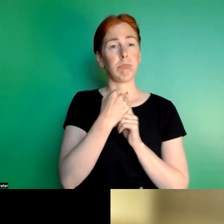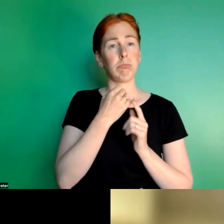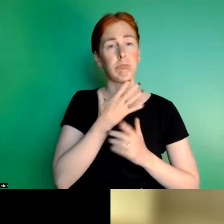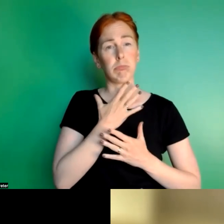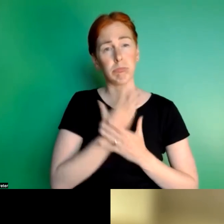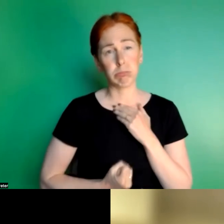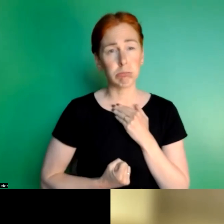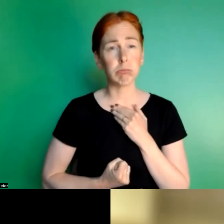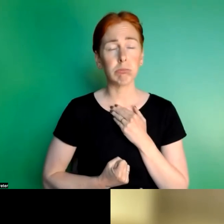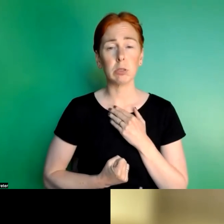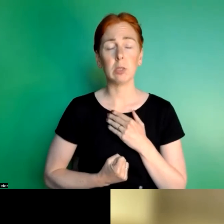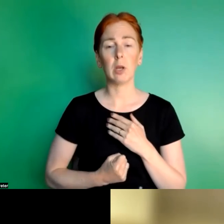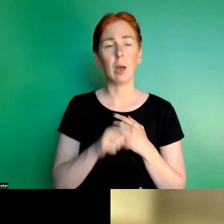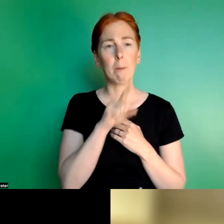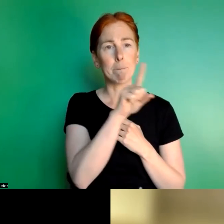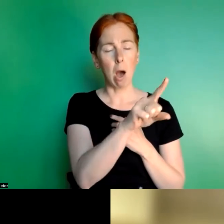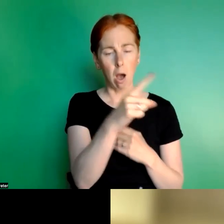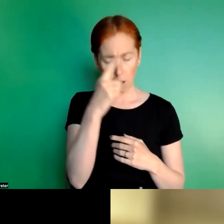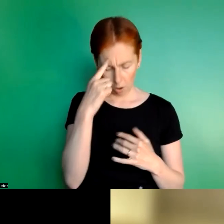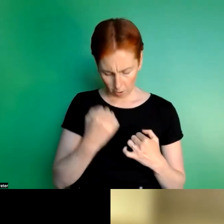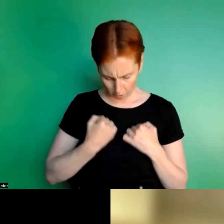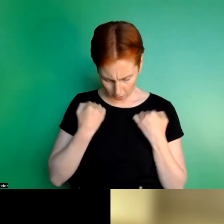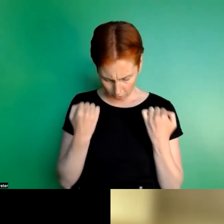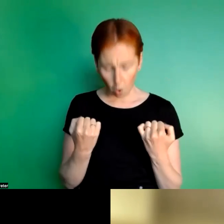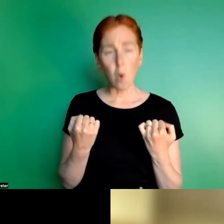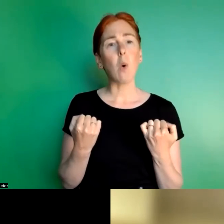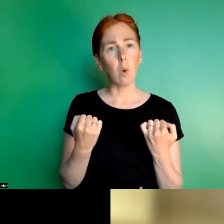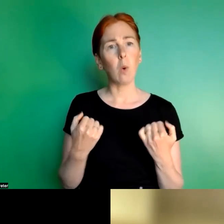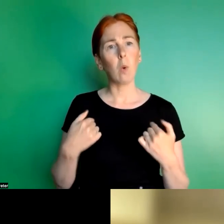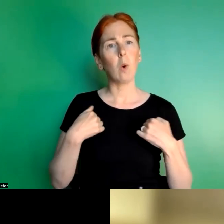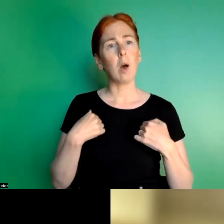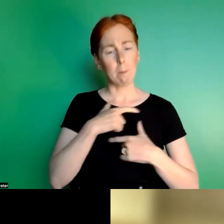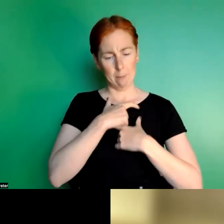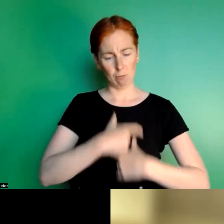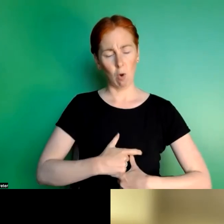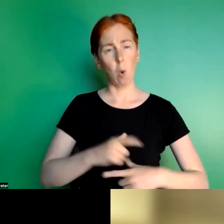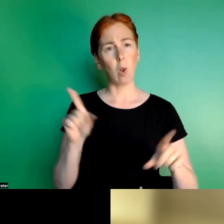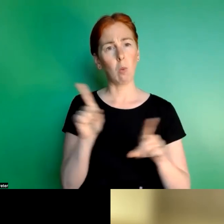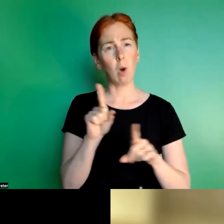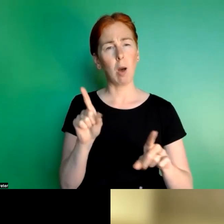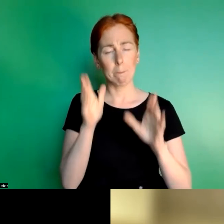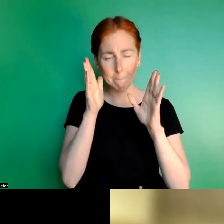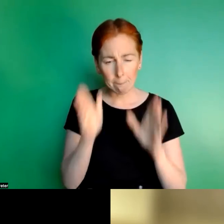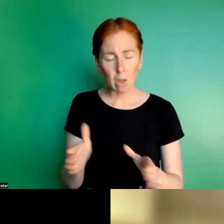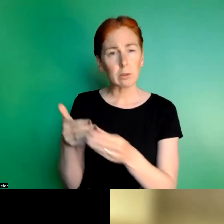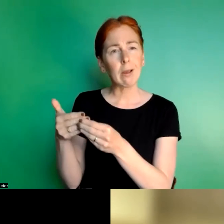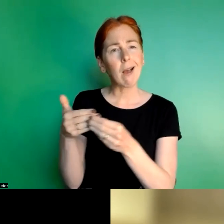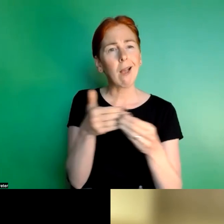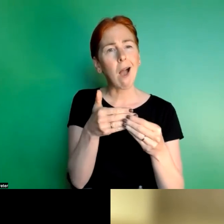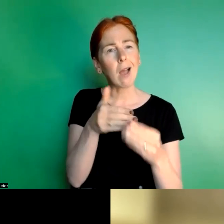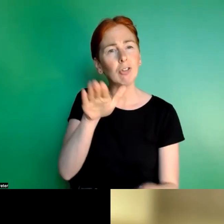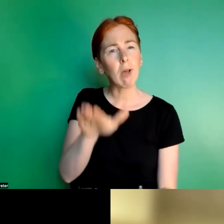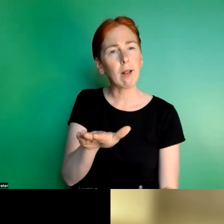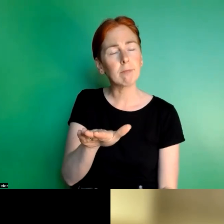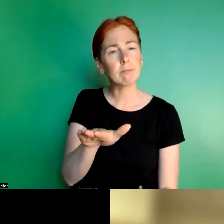of guiding their child on a journey. And this wasn't the journey that they had imagined that they would take